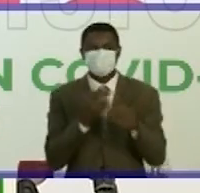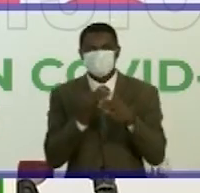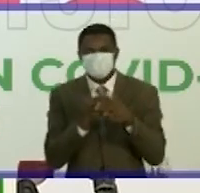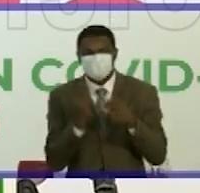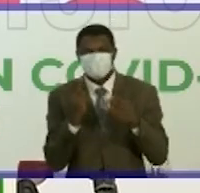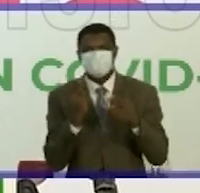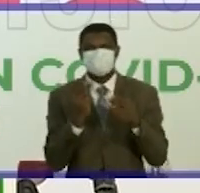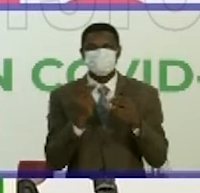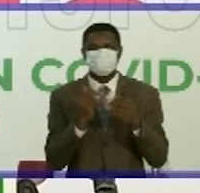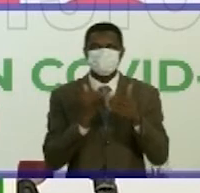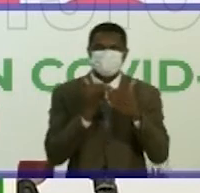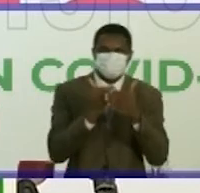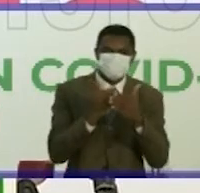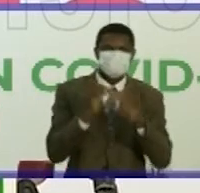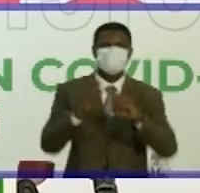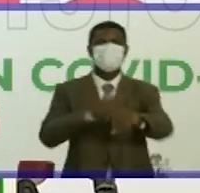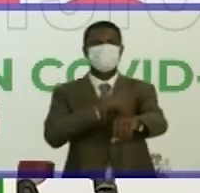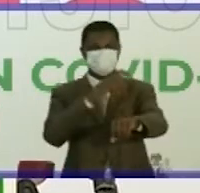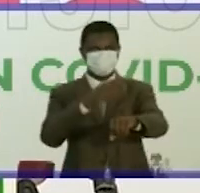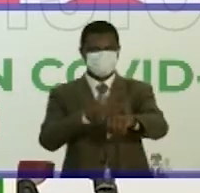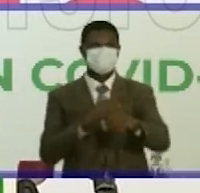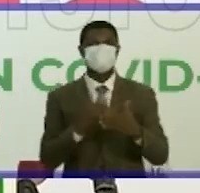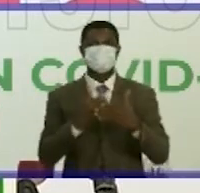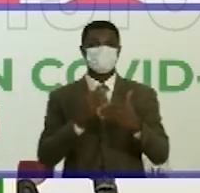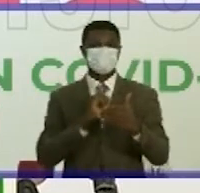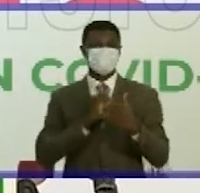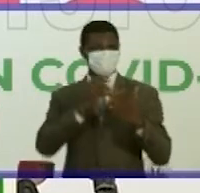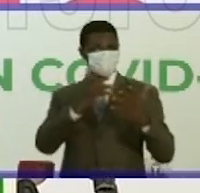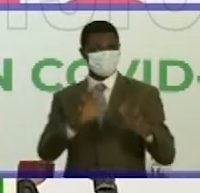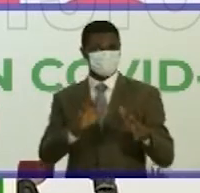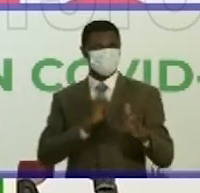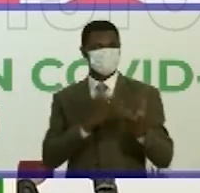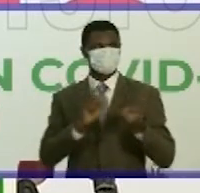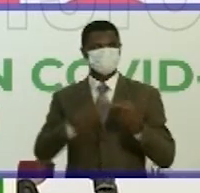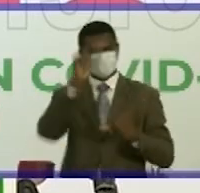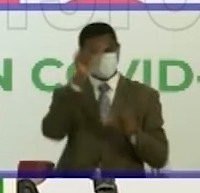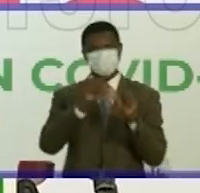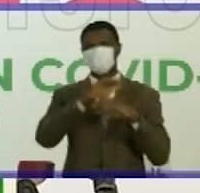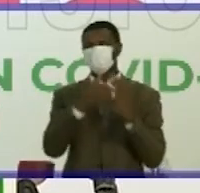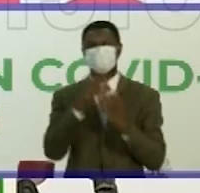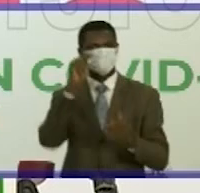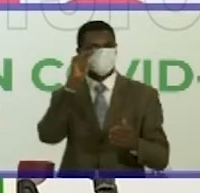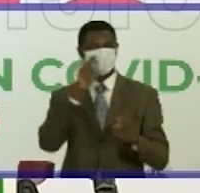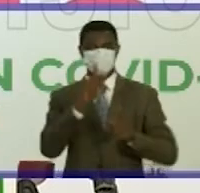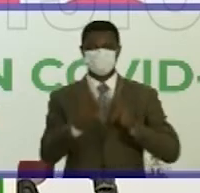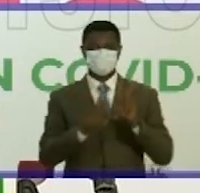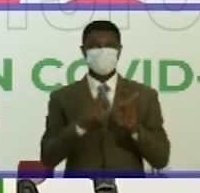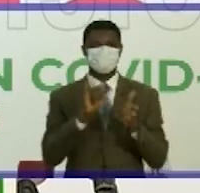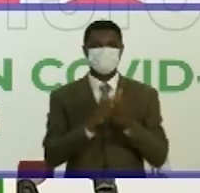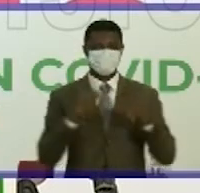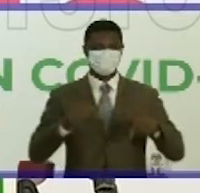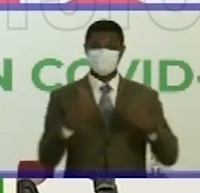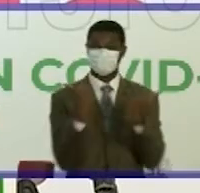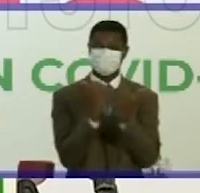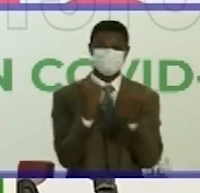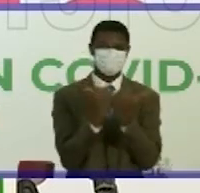basis. Before I round up, I wish to remind all Nigerians that this fight